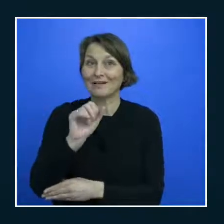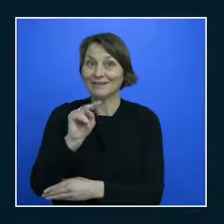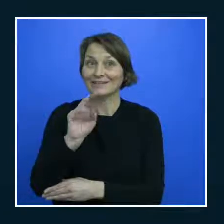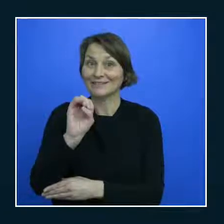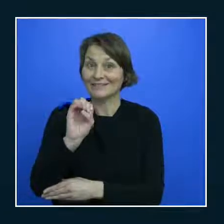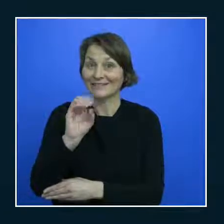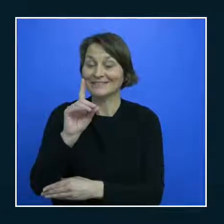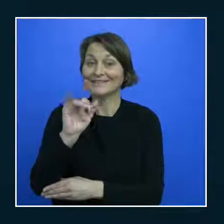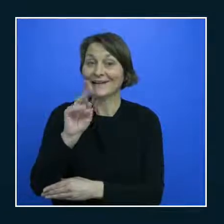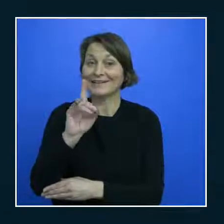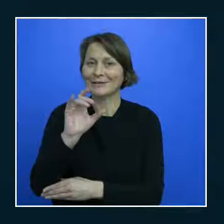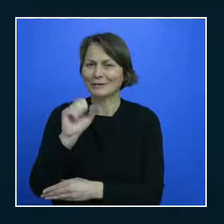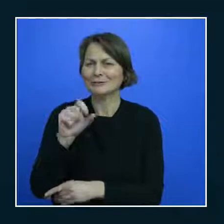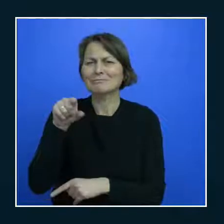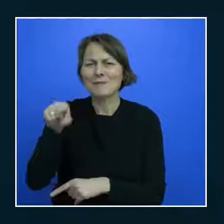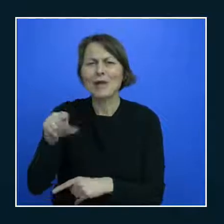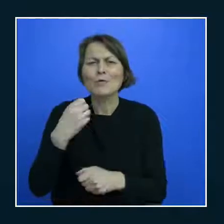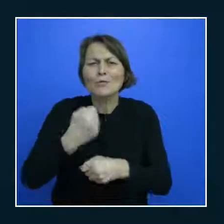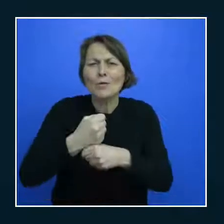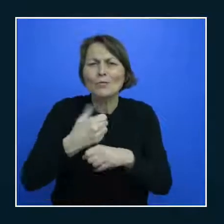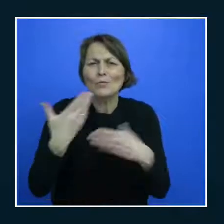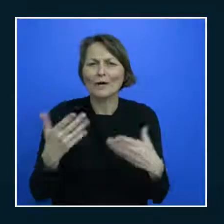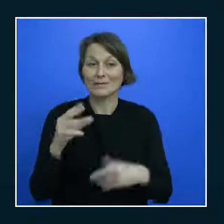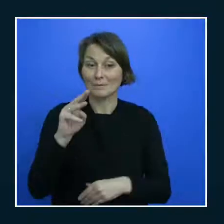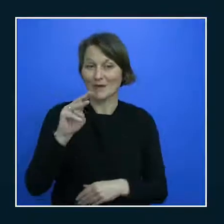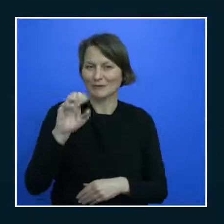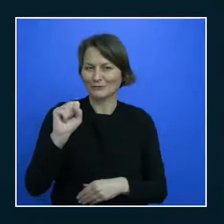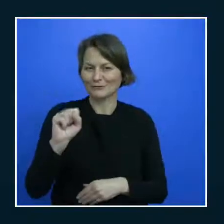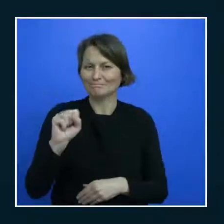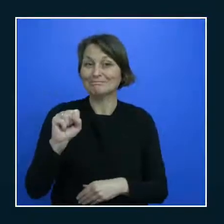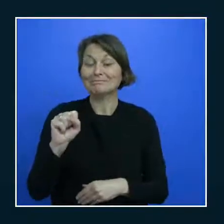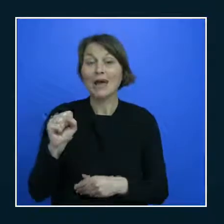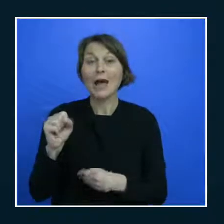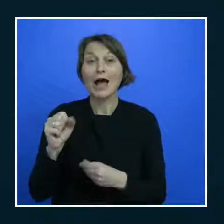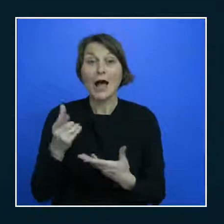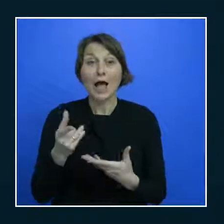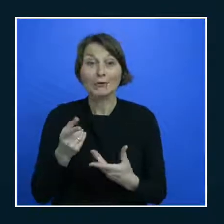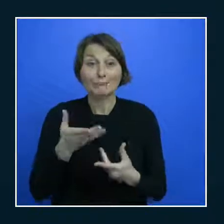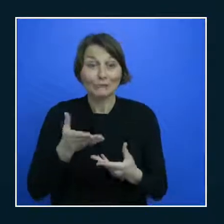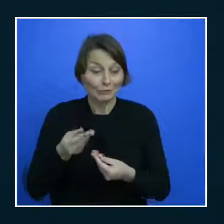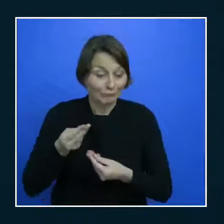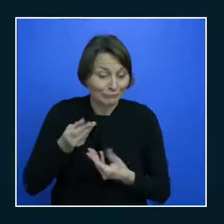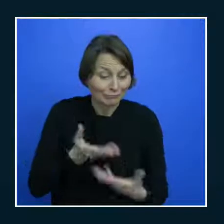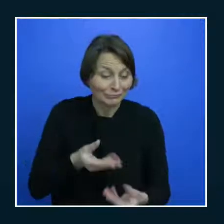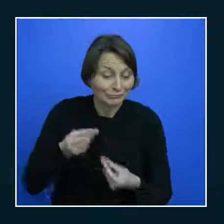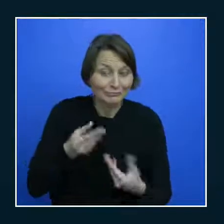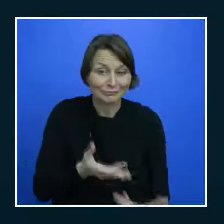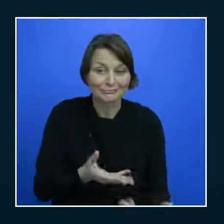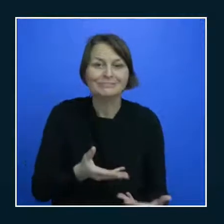Basically, well, one of the things I do is supply Esther with swag. So,